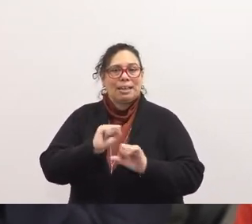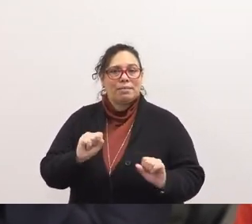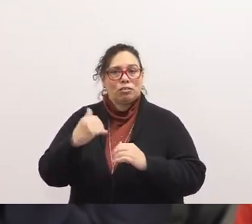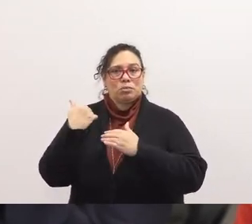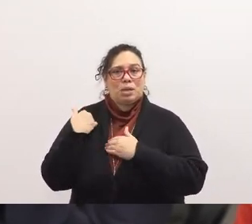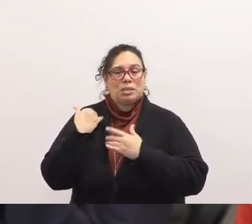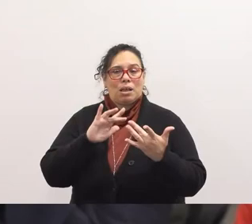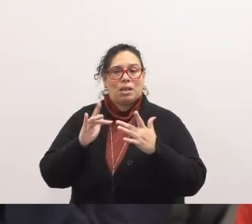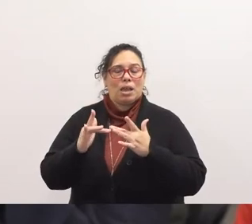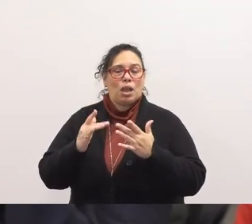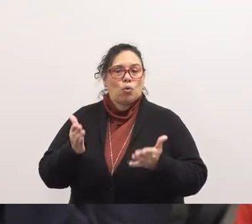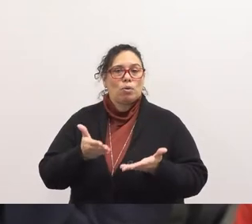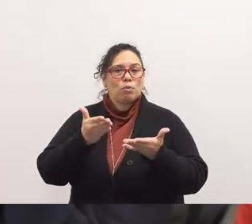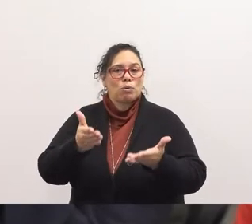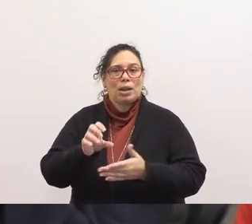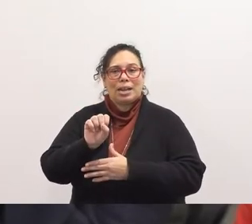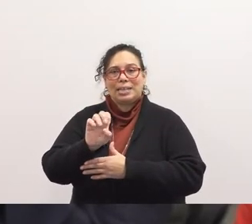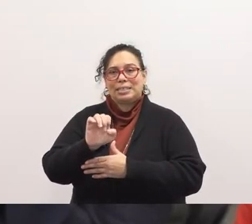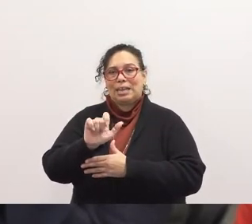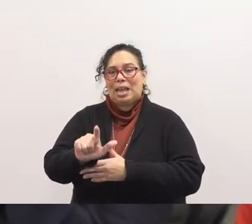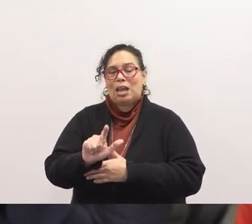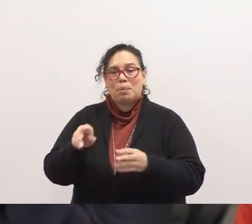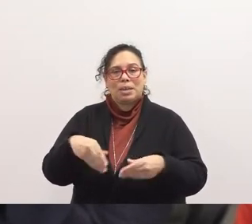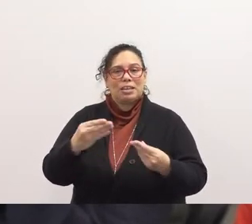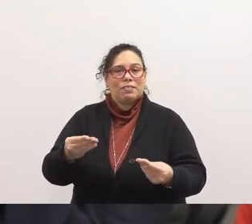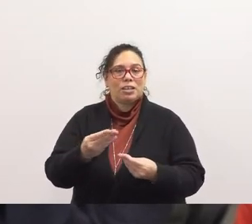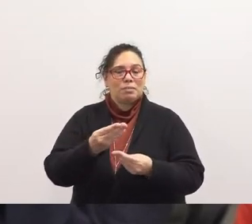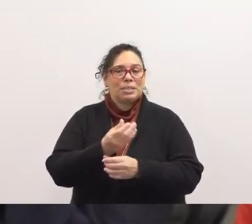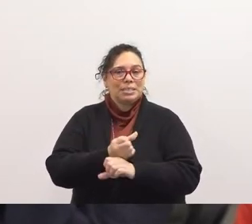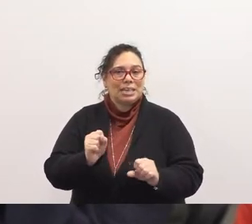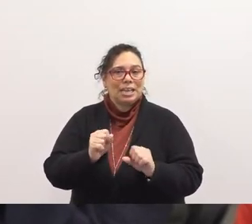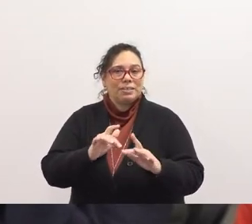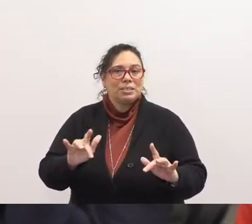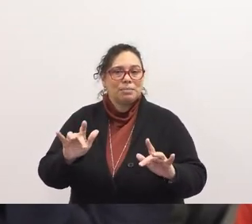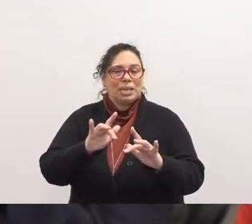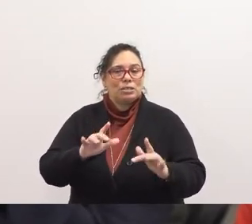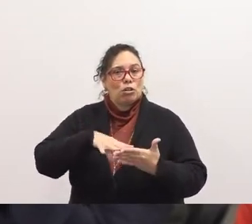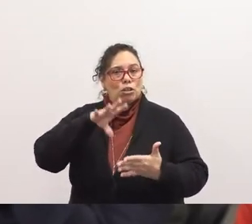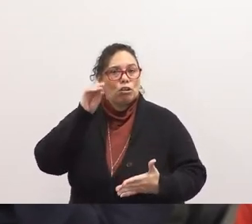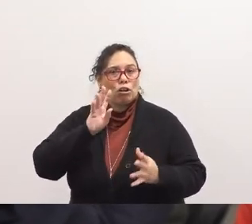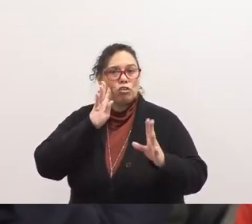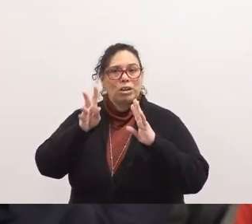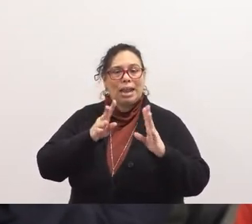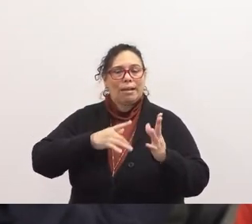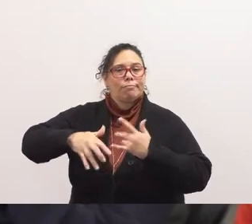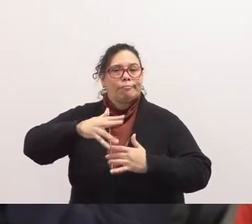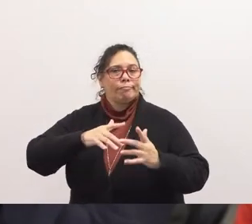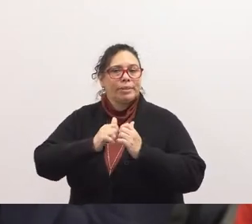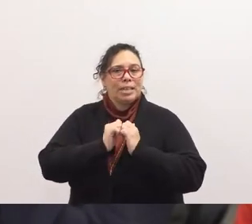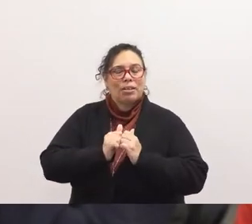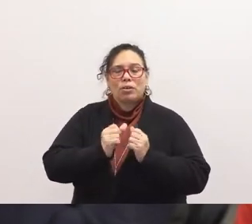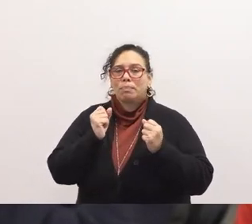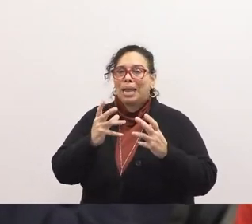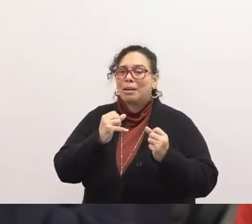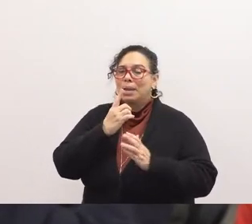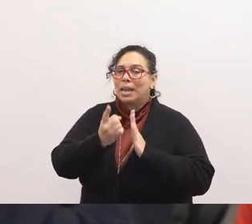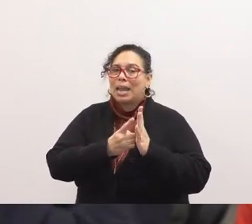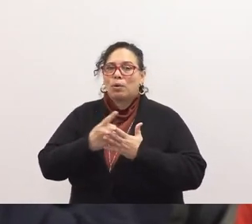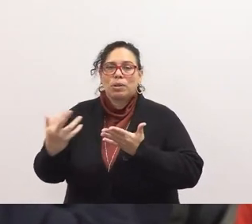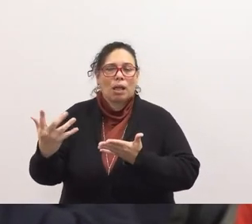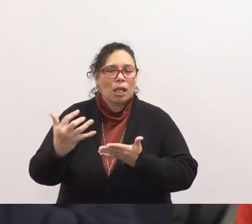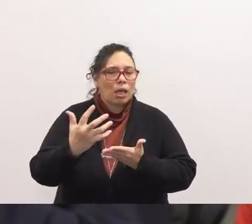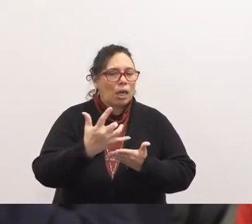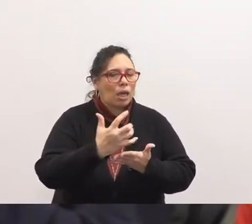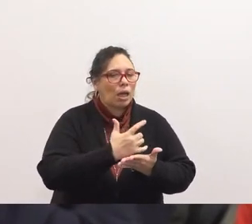We promote SEL by giving students a safe space where they can learn, create, and spend time together. We have spent countless hours curating